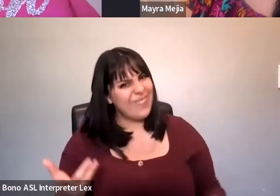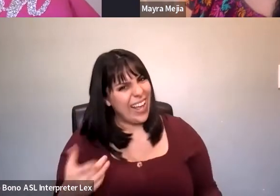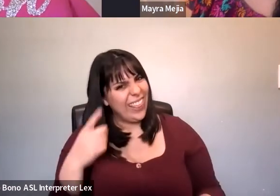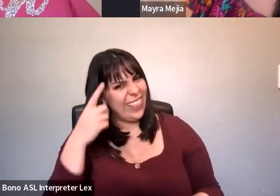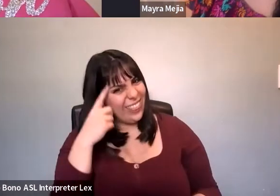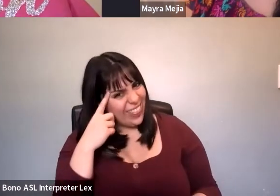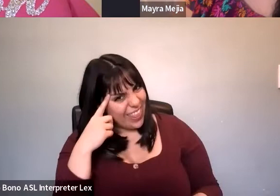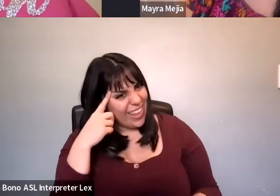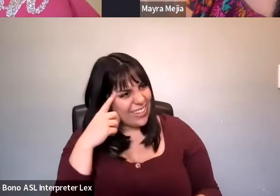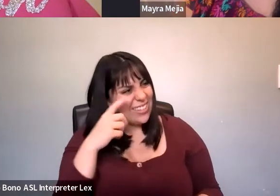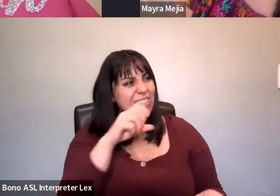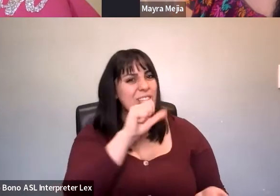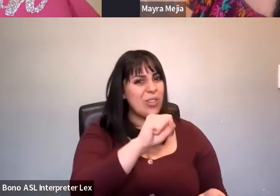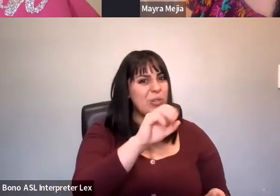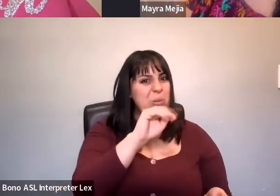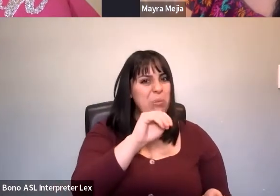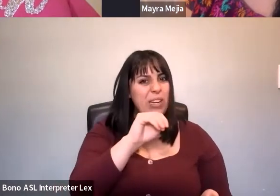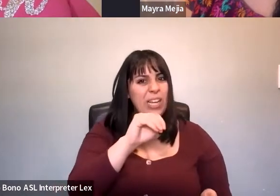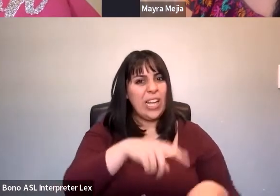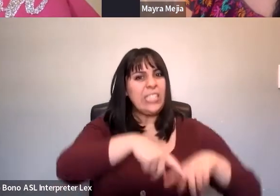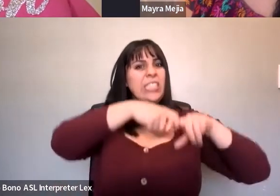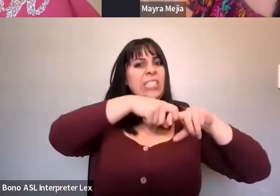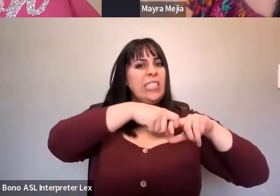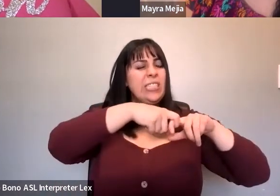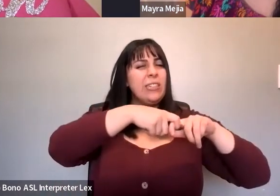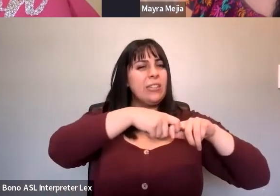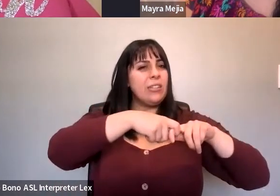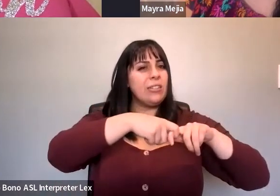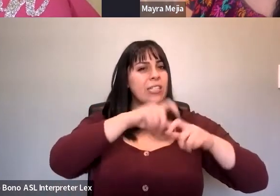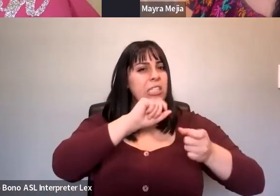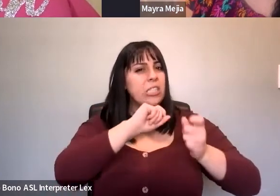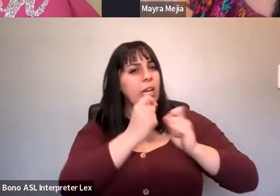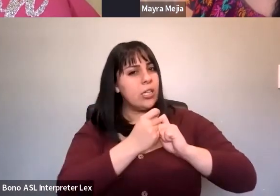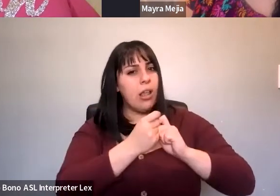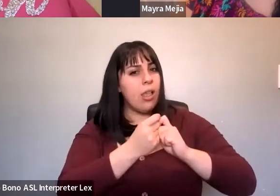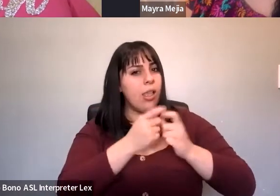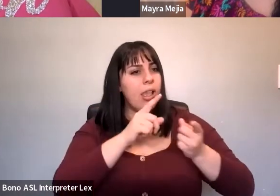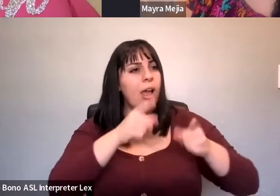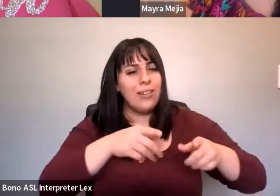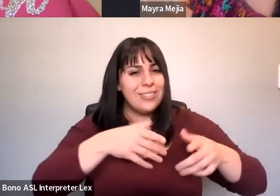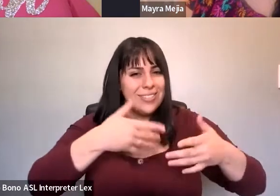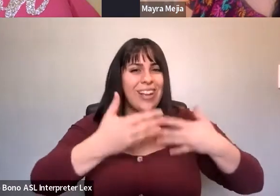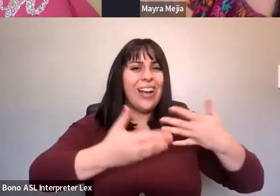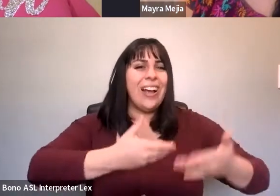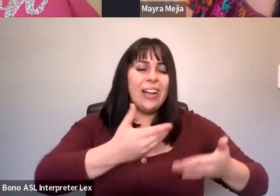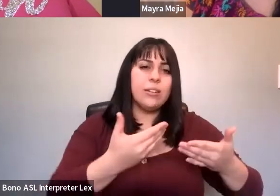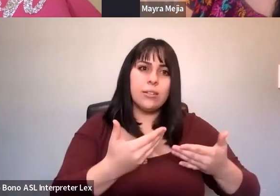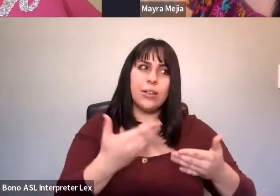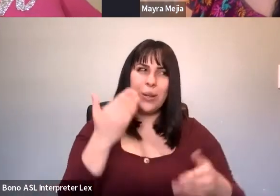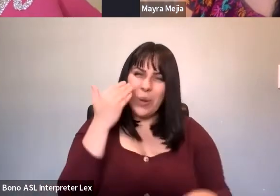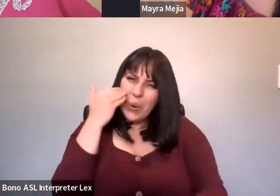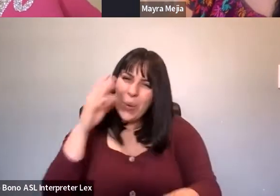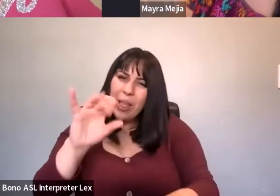And I don't know how you feel about that. Like, they're so used to doing, when you're doing the same thing and you get comfortable. Yeah. And you're afraid to